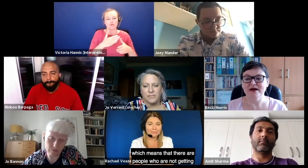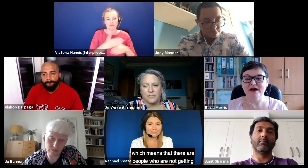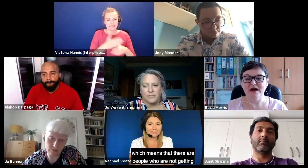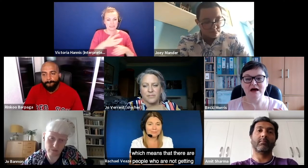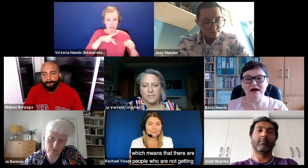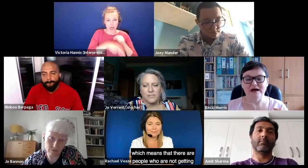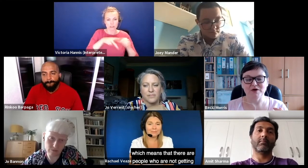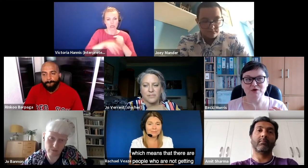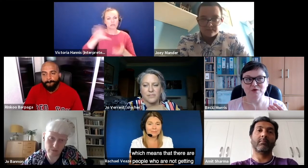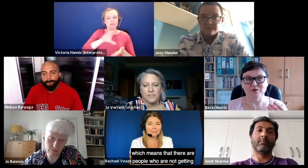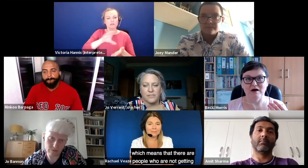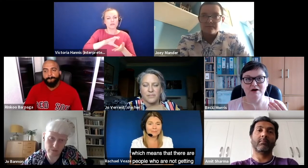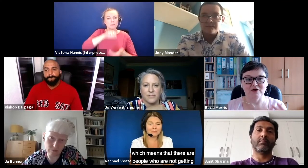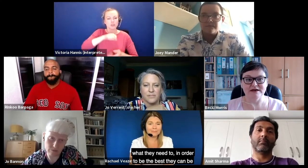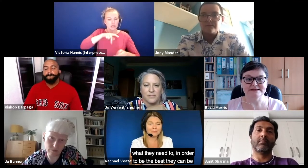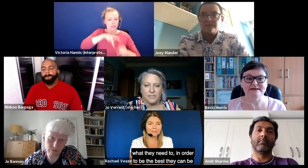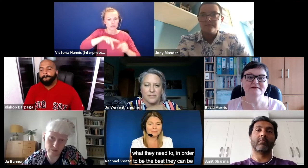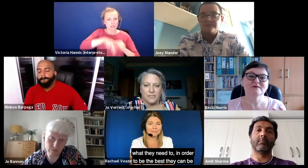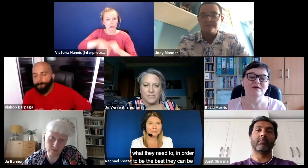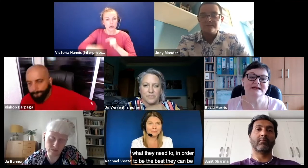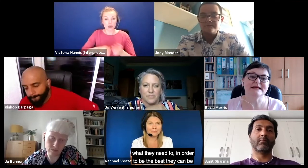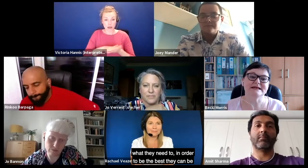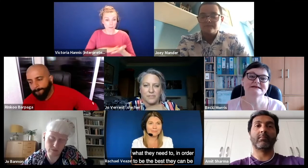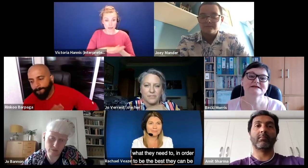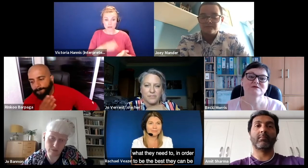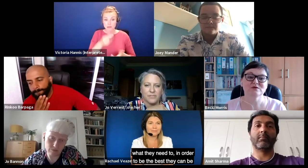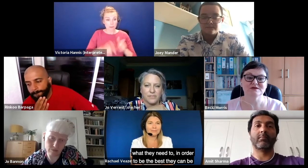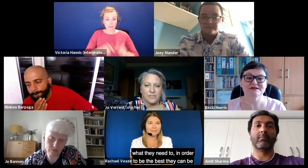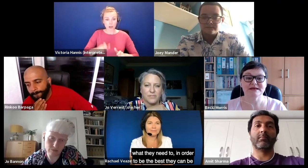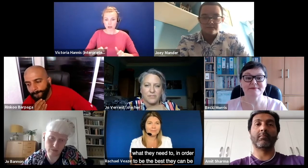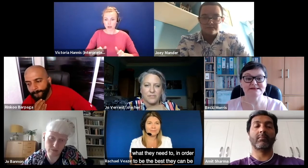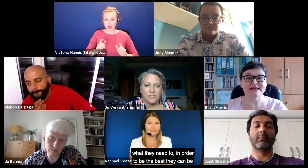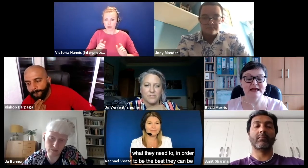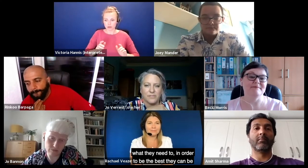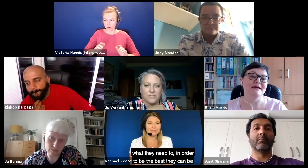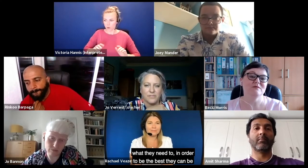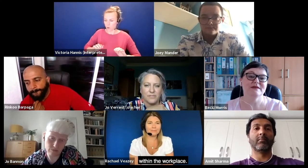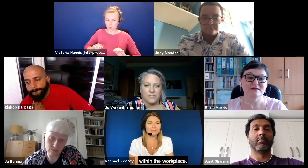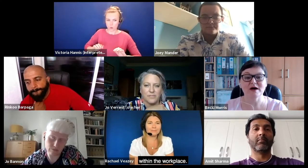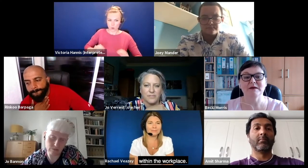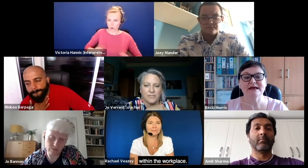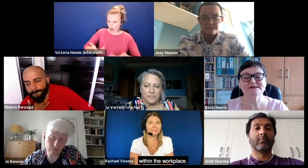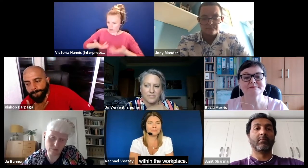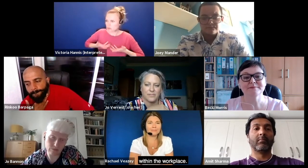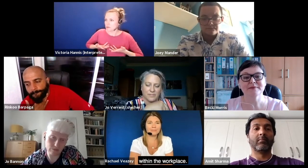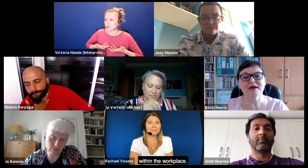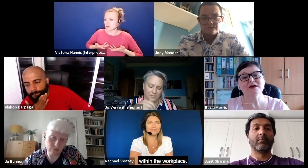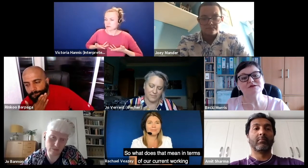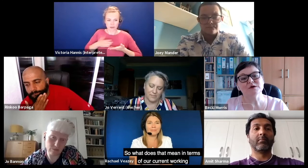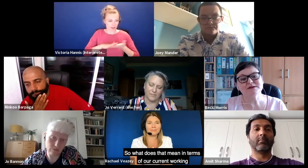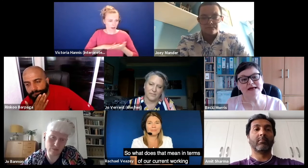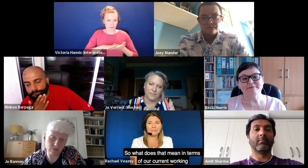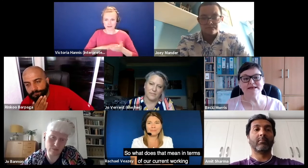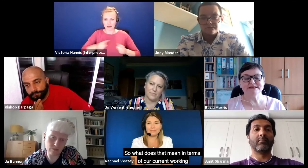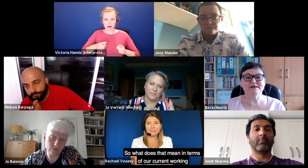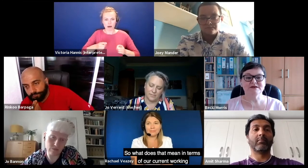people who are not getting what they need to in order to be the best they can be within the workplace. So